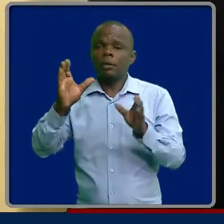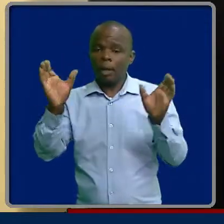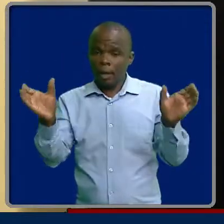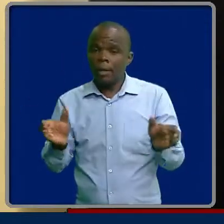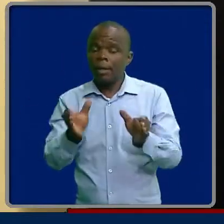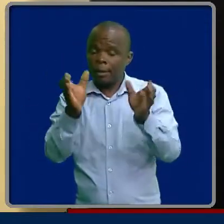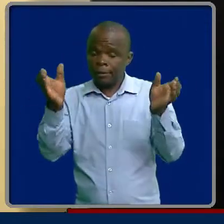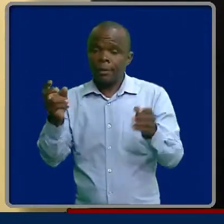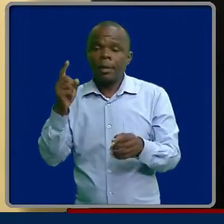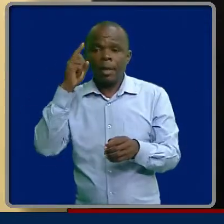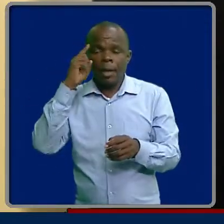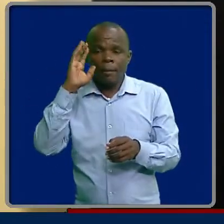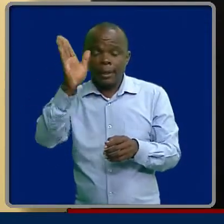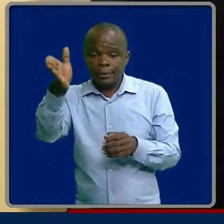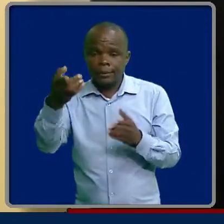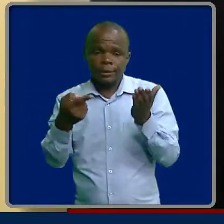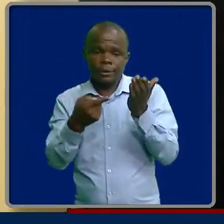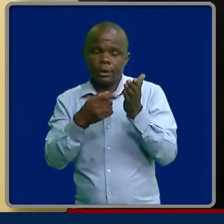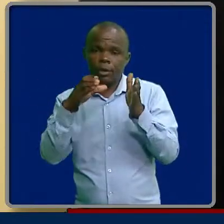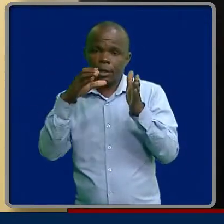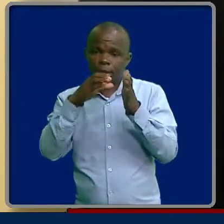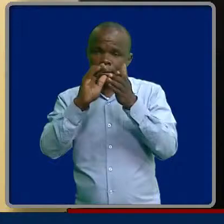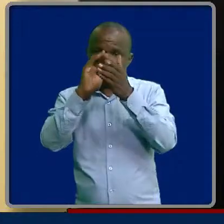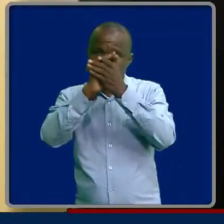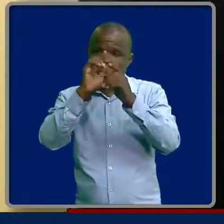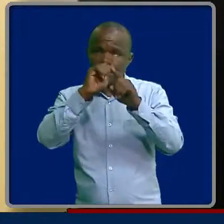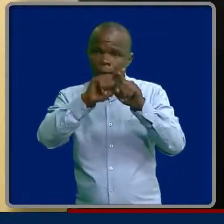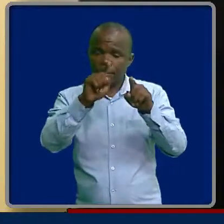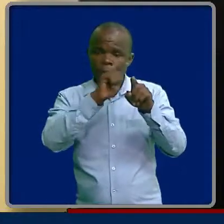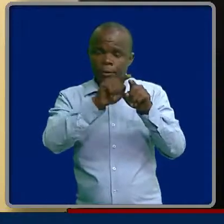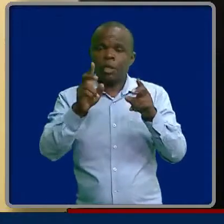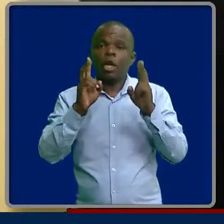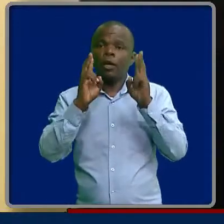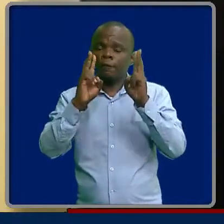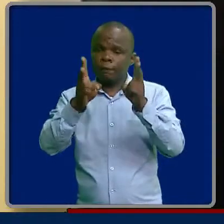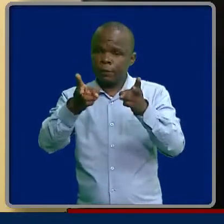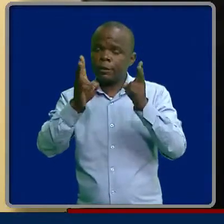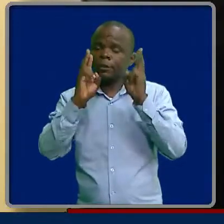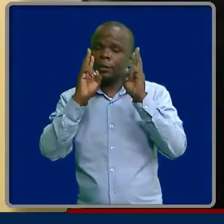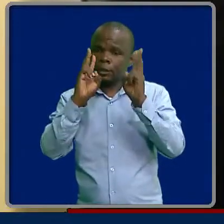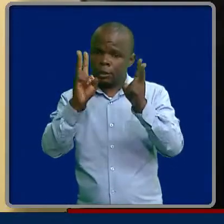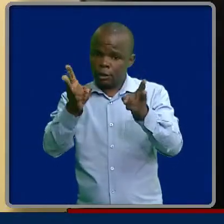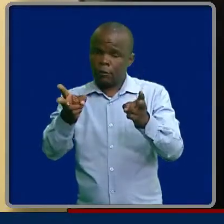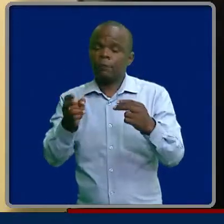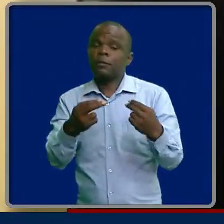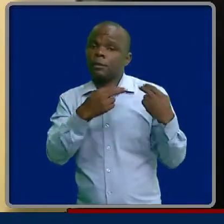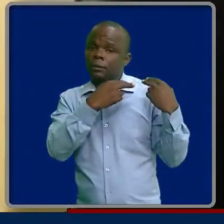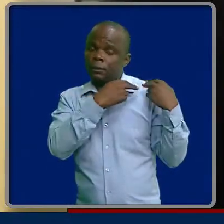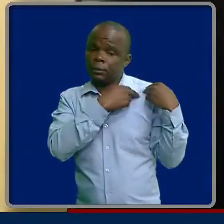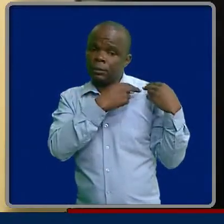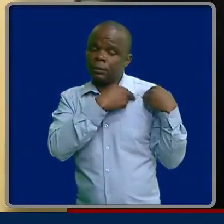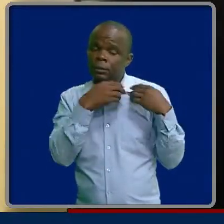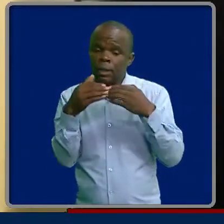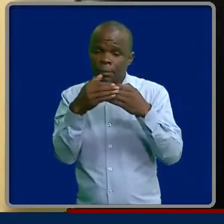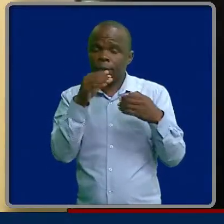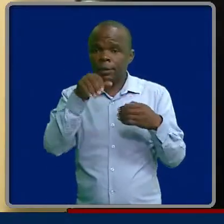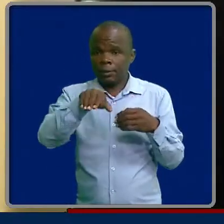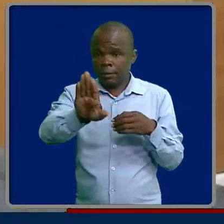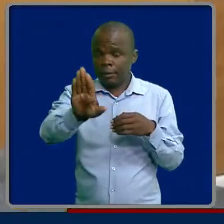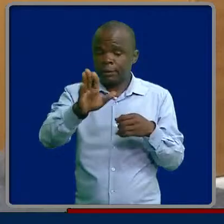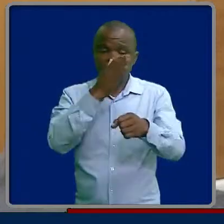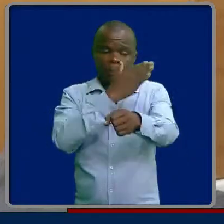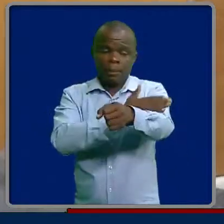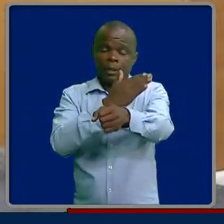Council, together with its stakeholders, to practice responsible tourism while ensuring that it benefits the residents of the area.